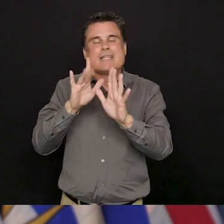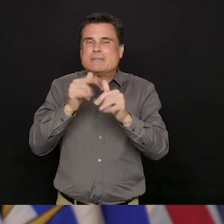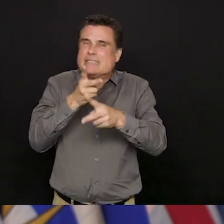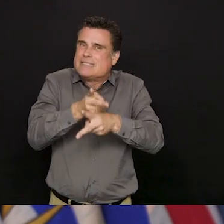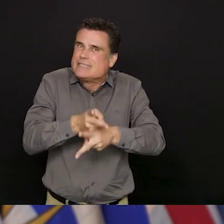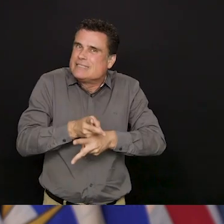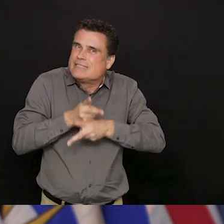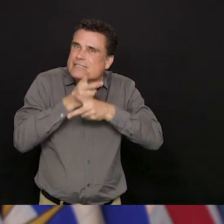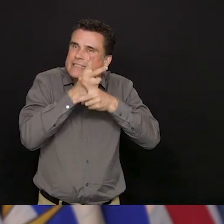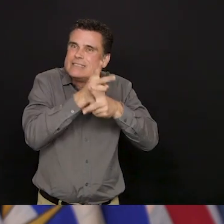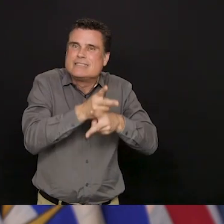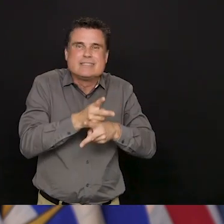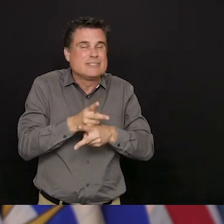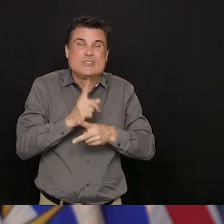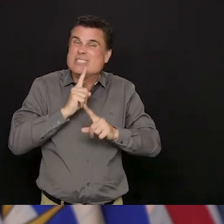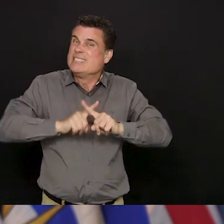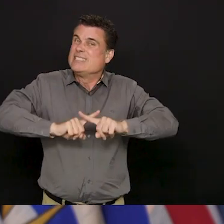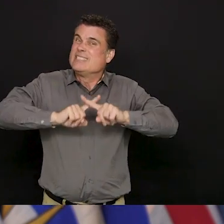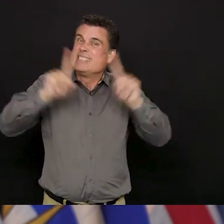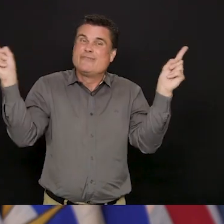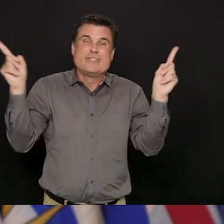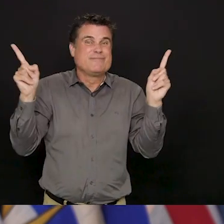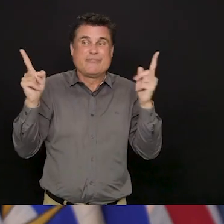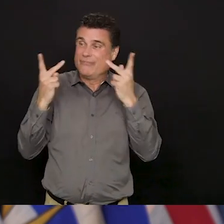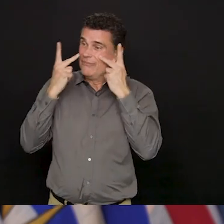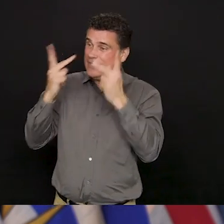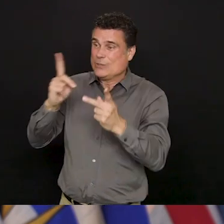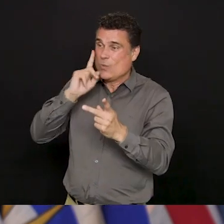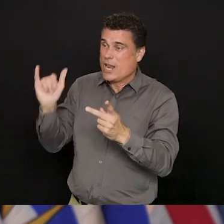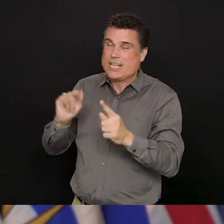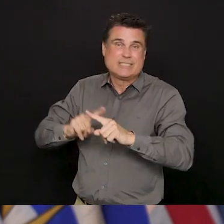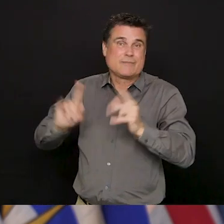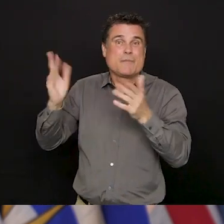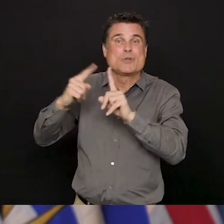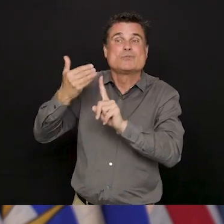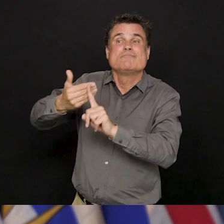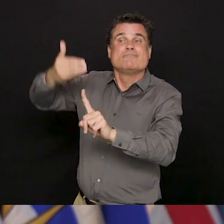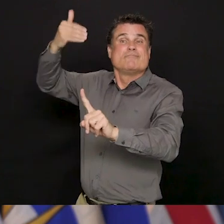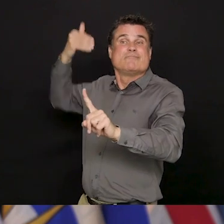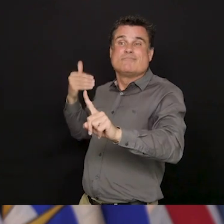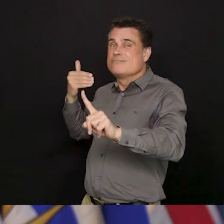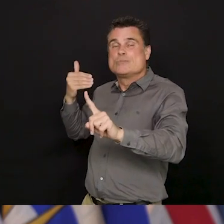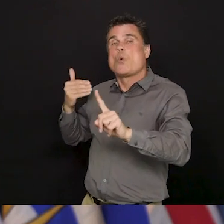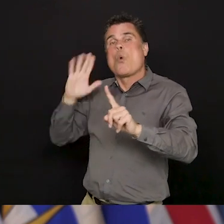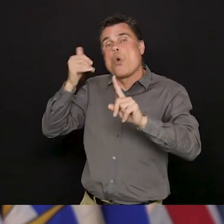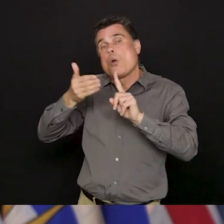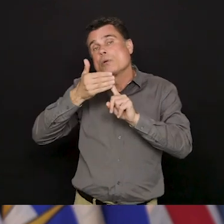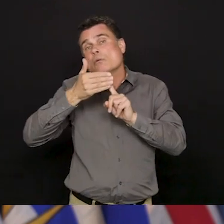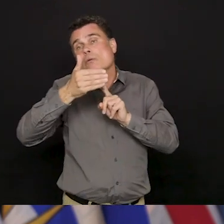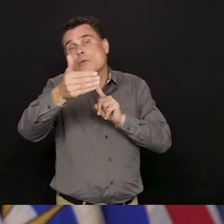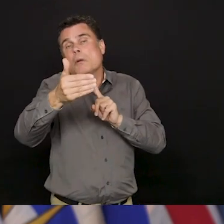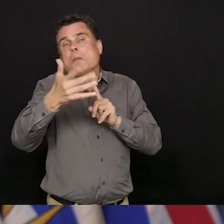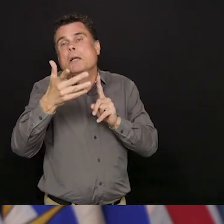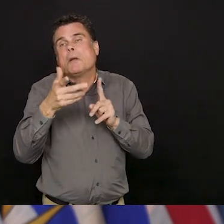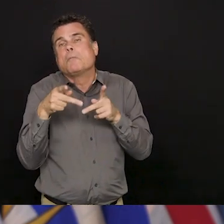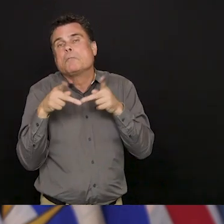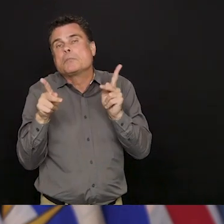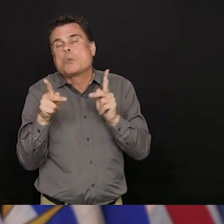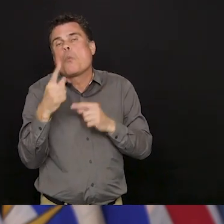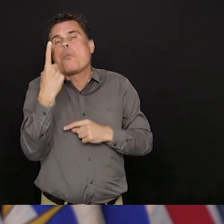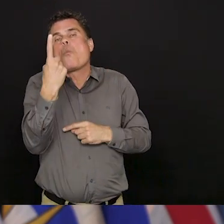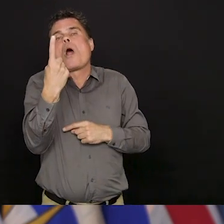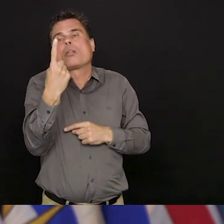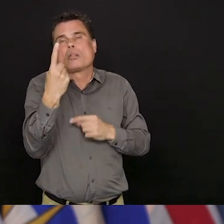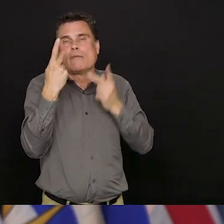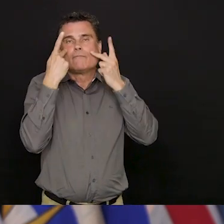and other medical conditions. And the same in hospital. It has been very much a challenge for people who are dying